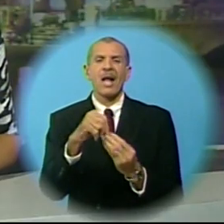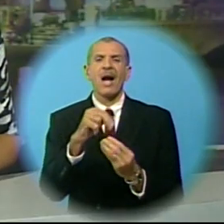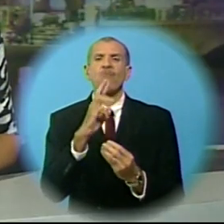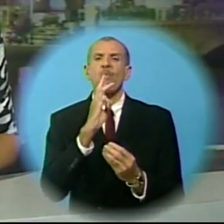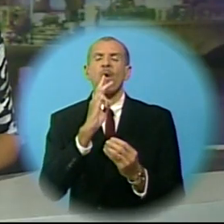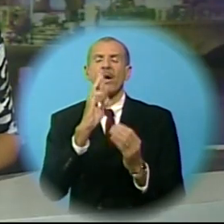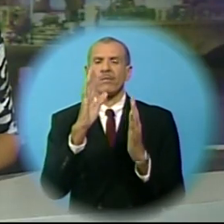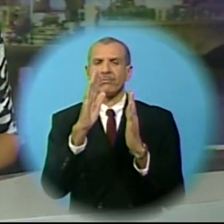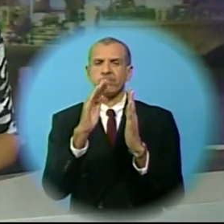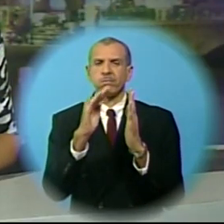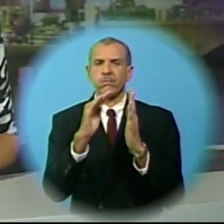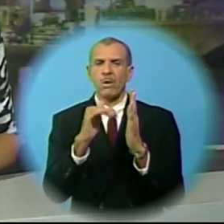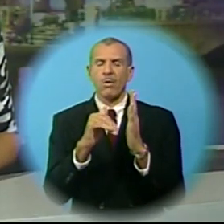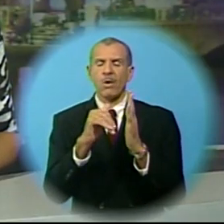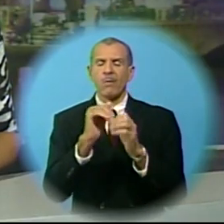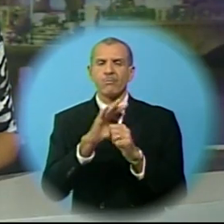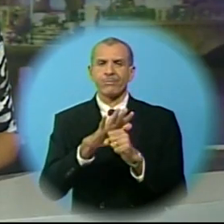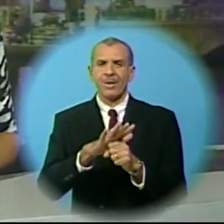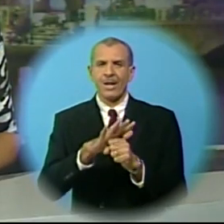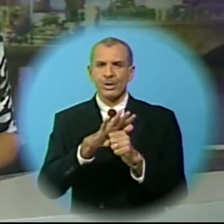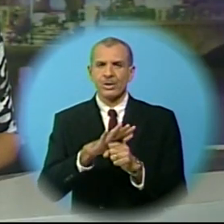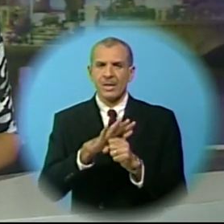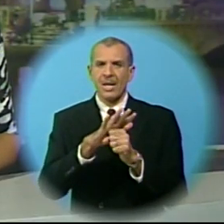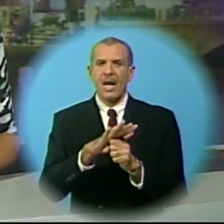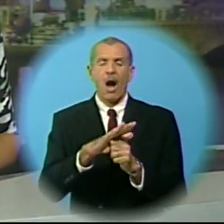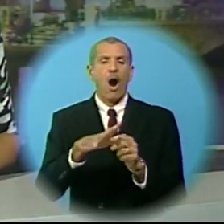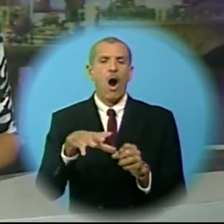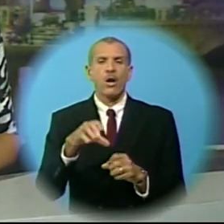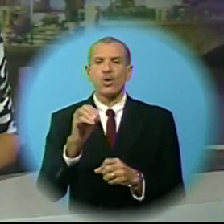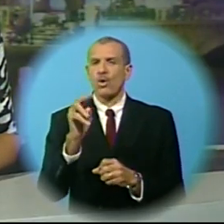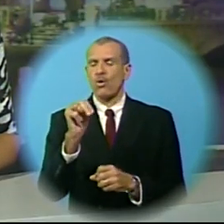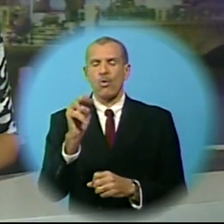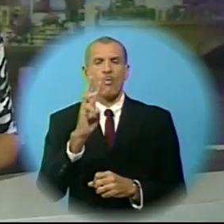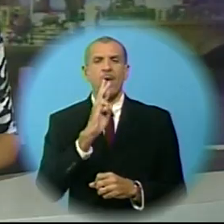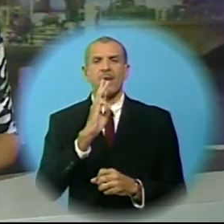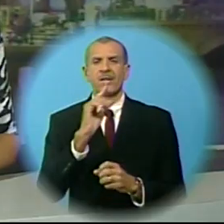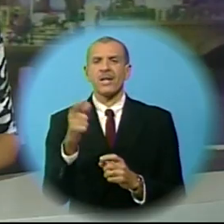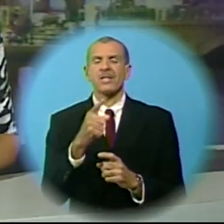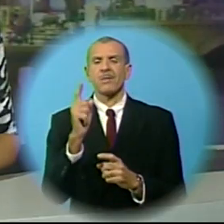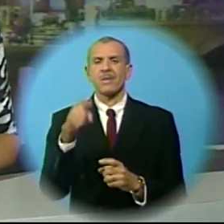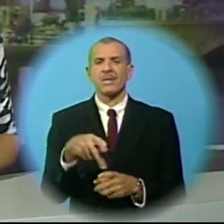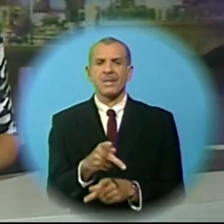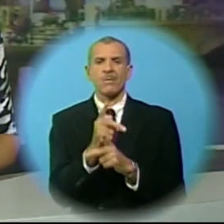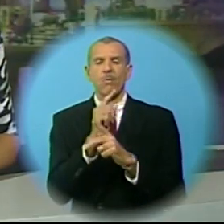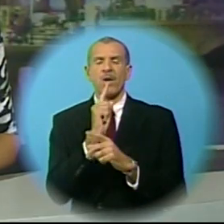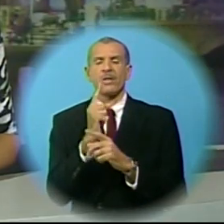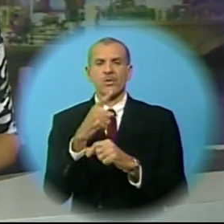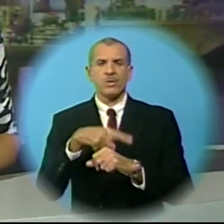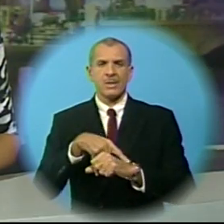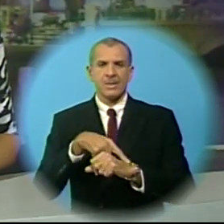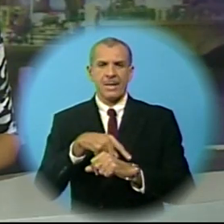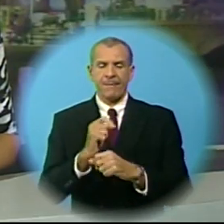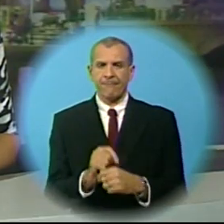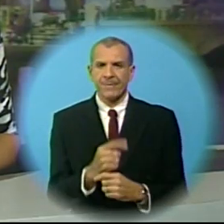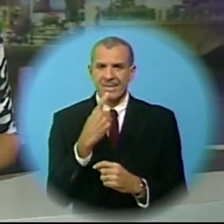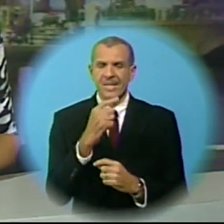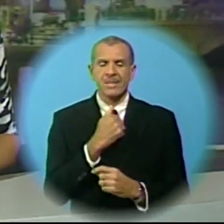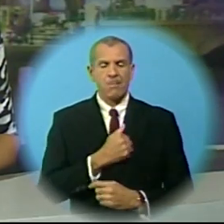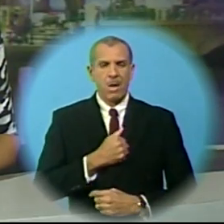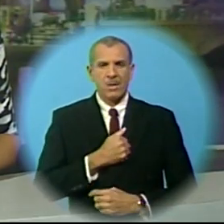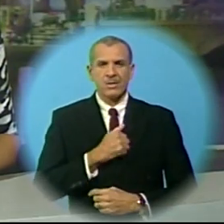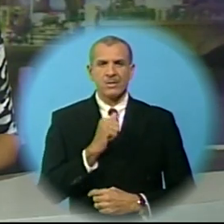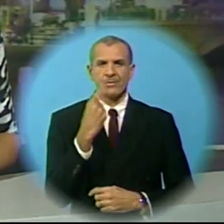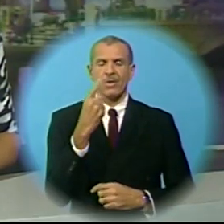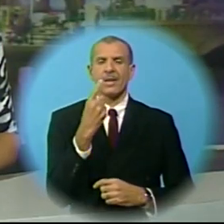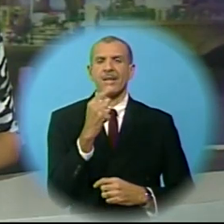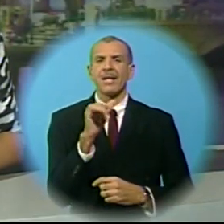or outages. The utility company is therefore asking them to store adequate amounts of water during this time. The authority says it apologizes for